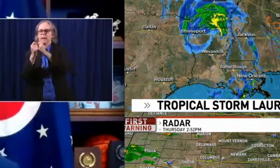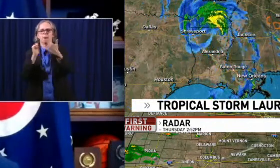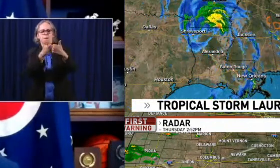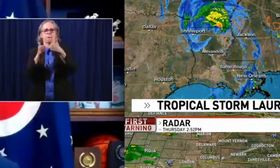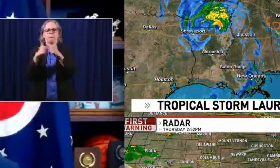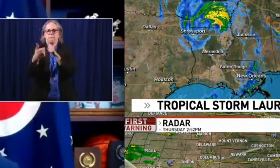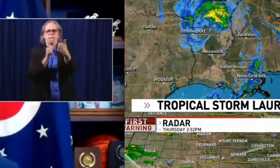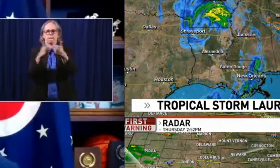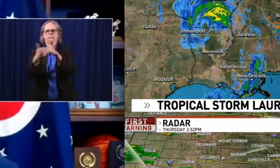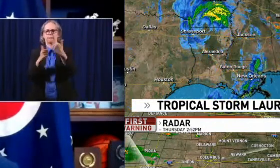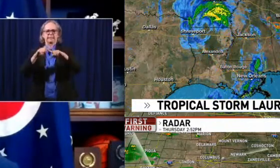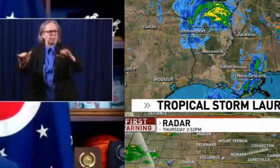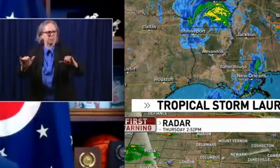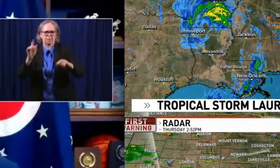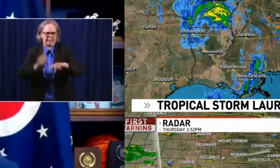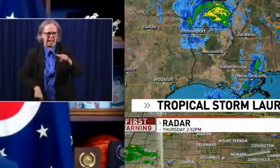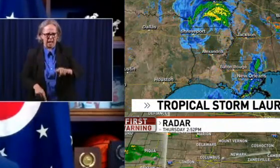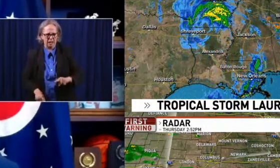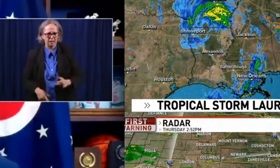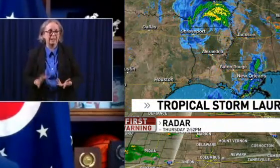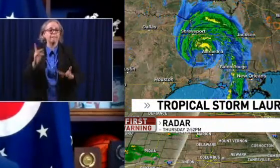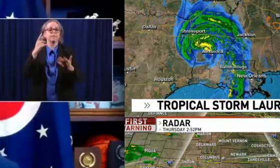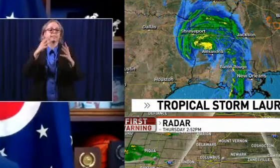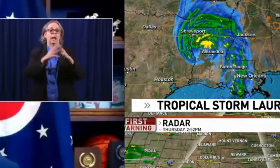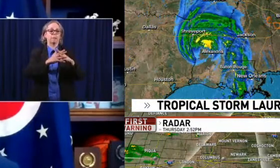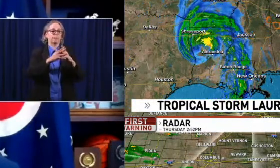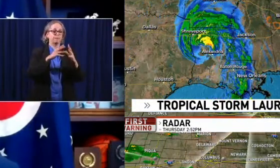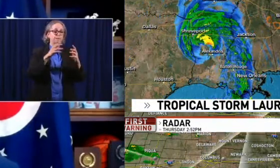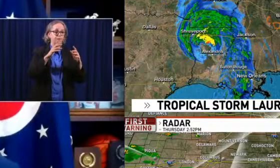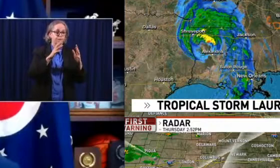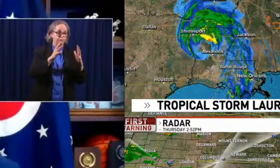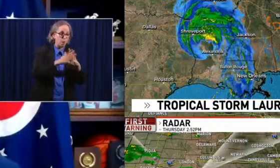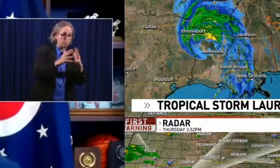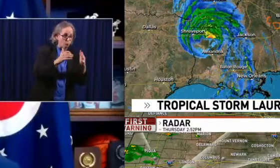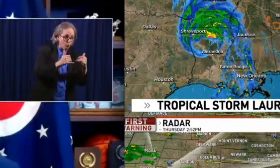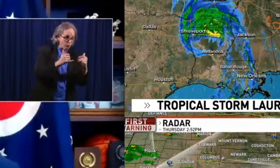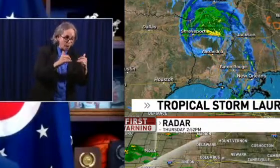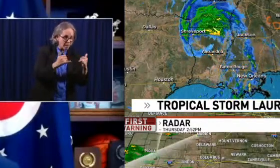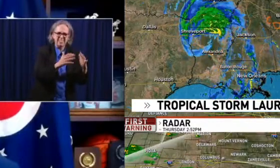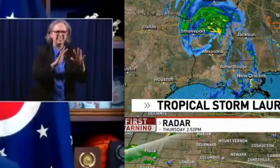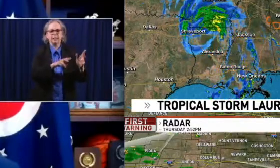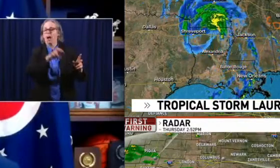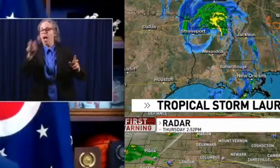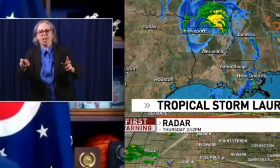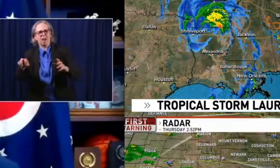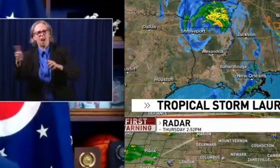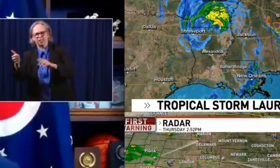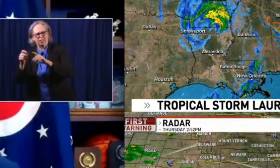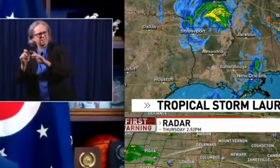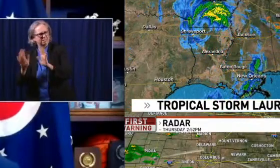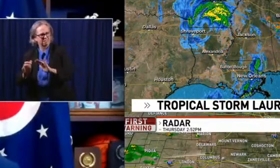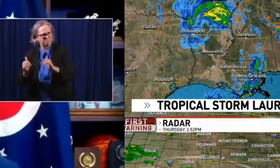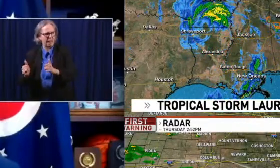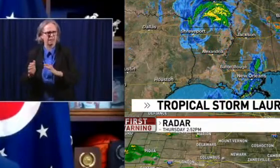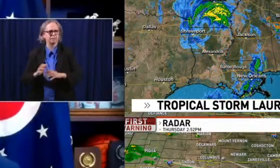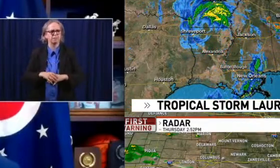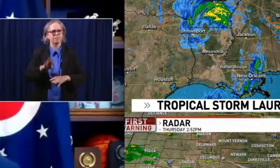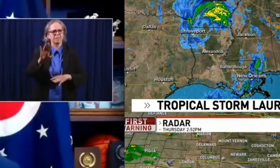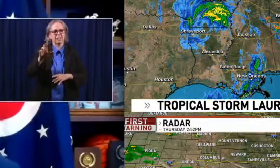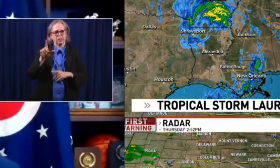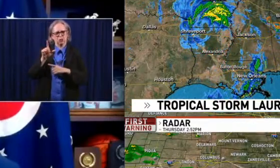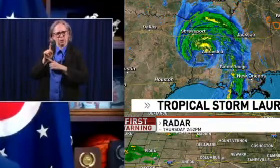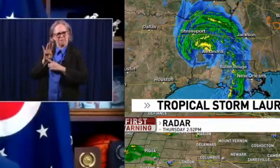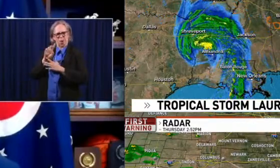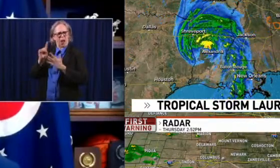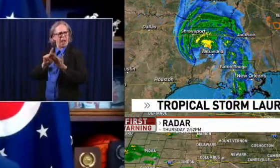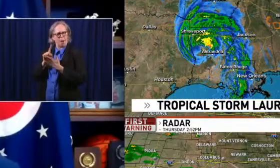compete in more than one contest or game in a calendar day. We're changing 24 hours to a calendar day.